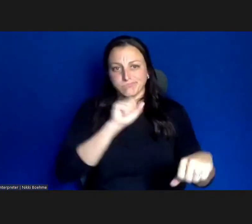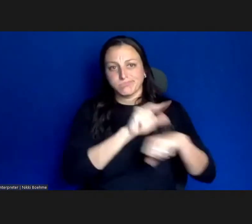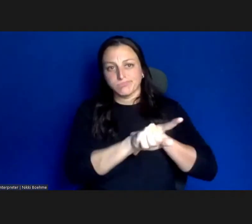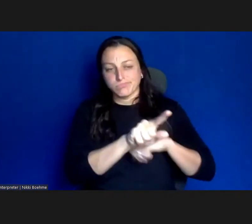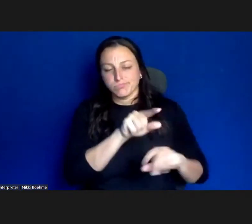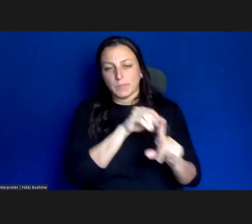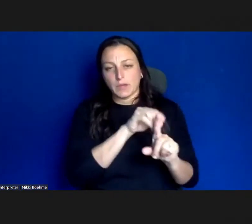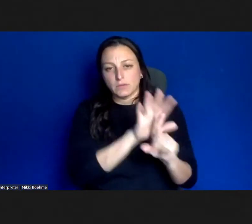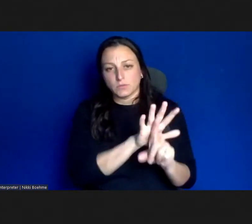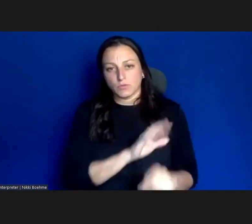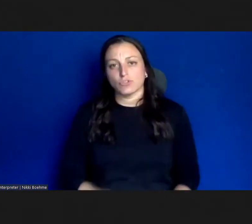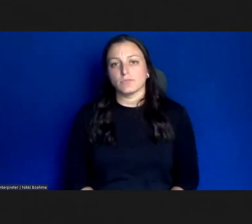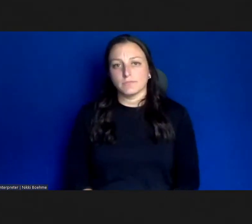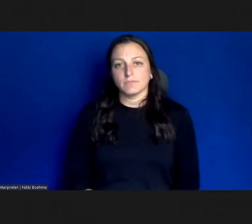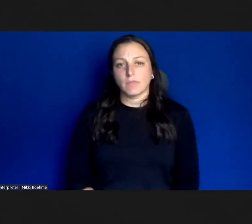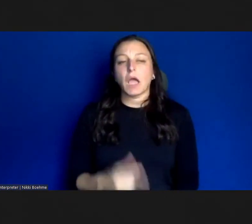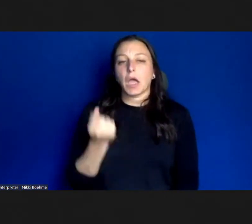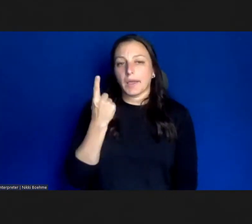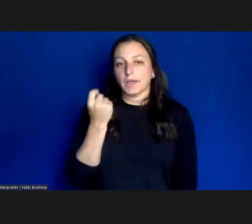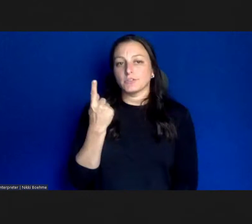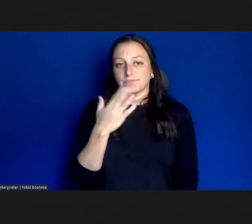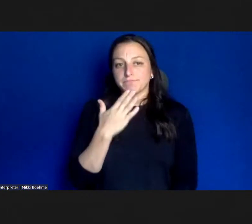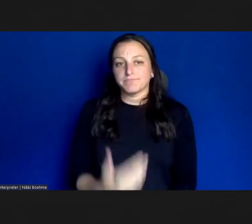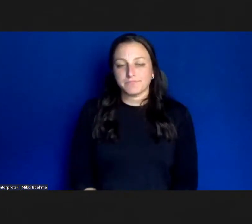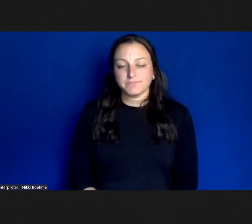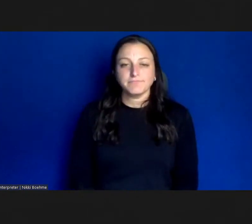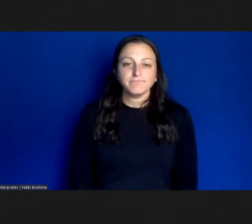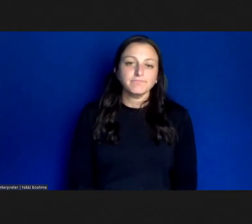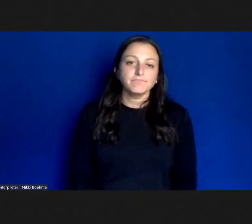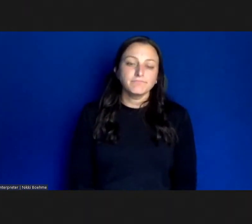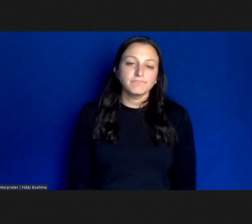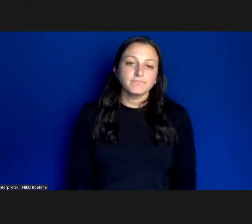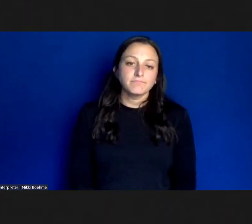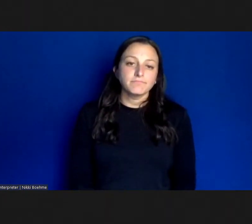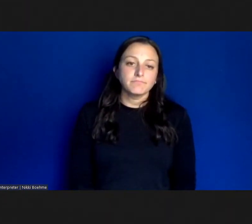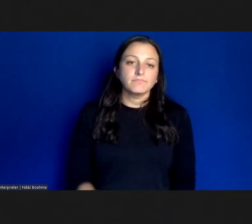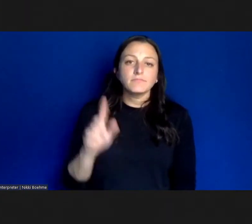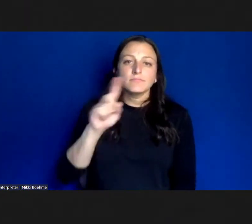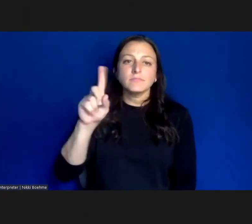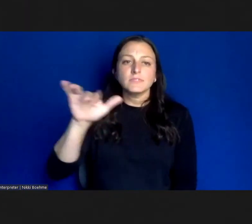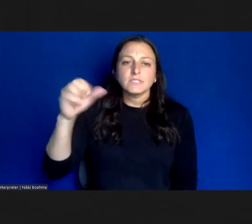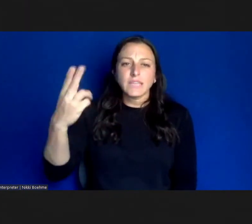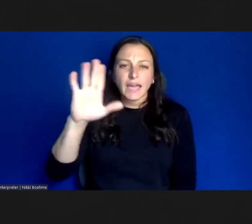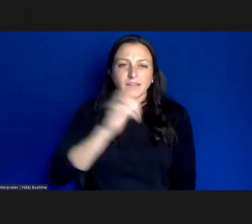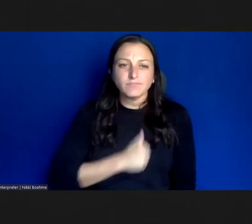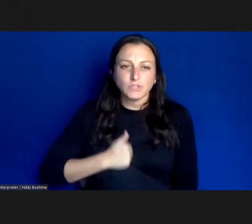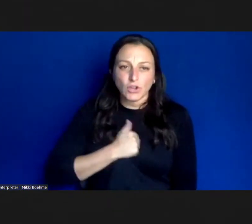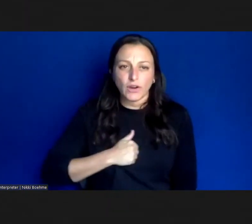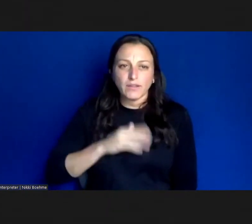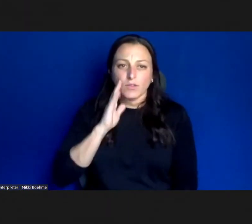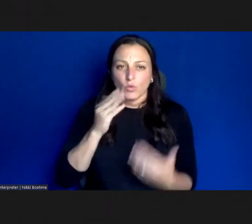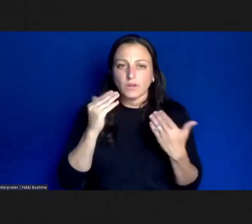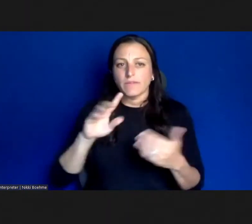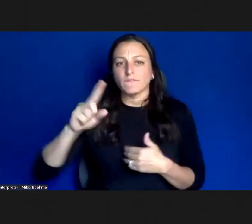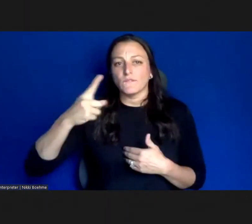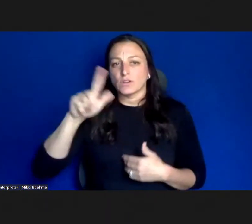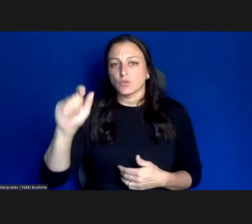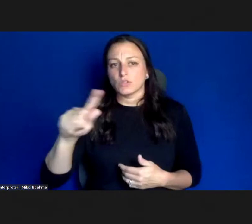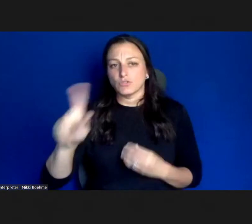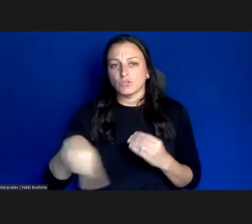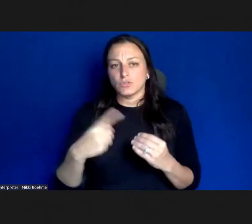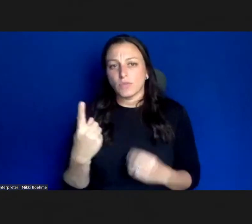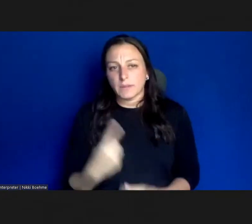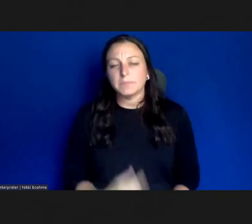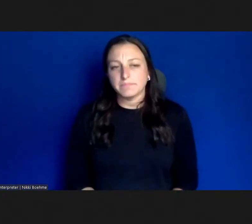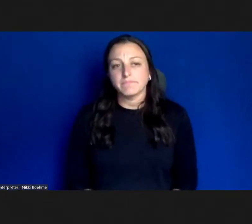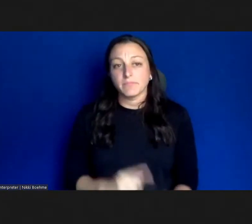notification. Gotcha. And just so we've reported, Zach, let's go. Zach, we're going to go ahead and stick with first questions here the first time